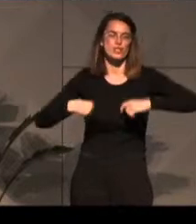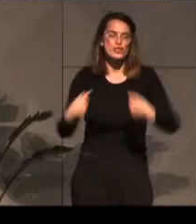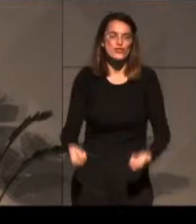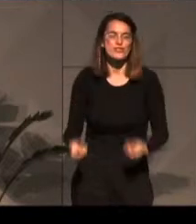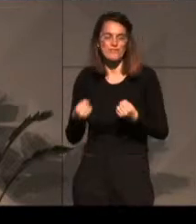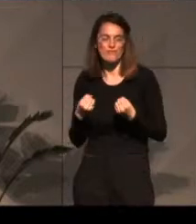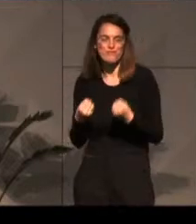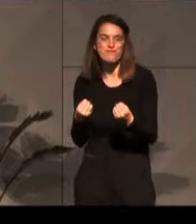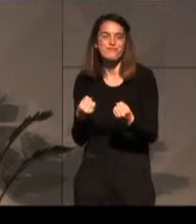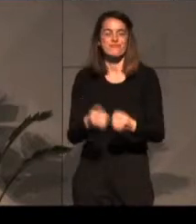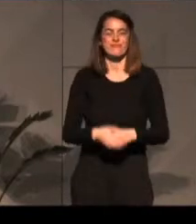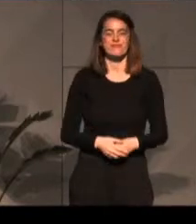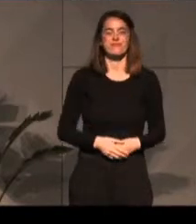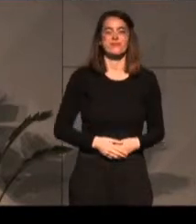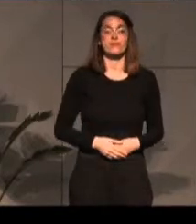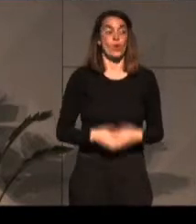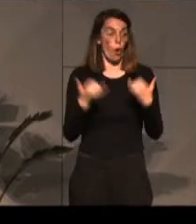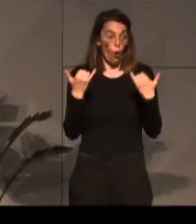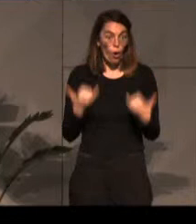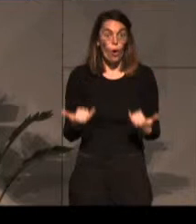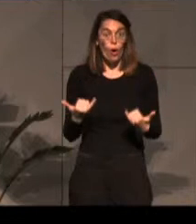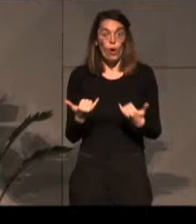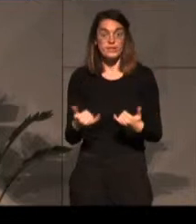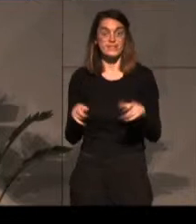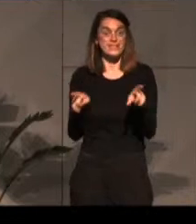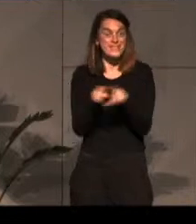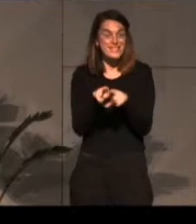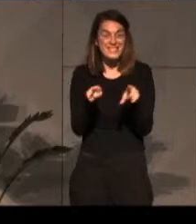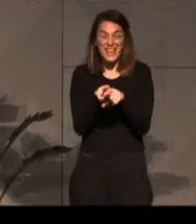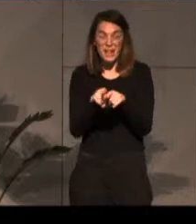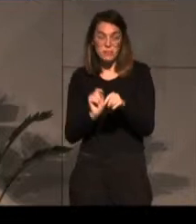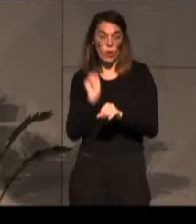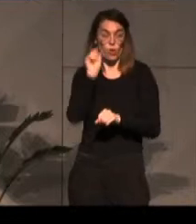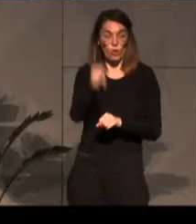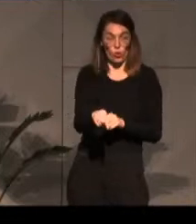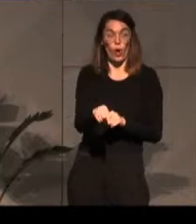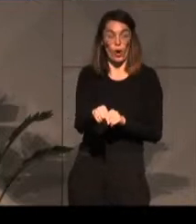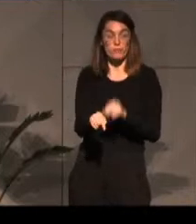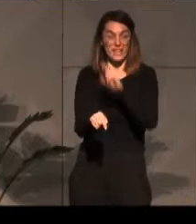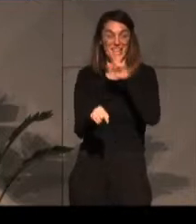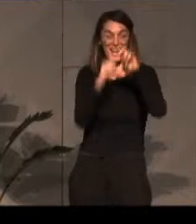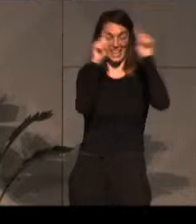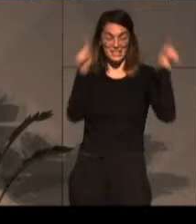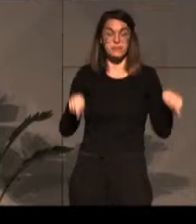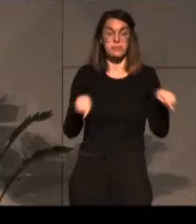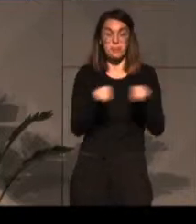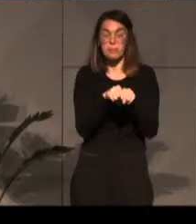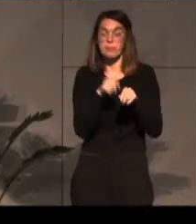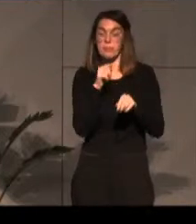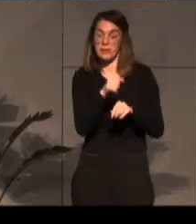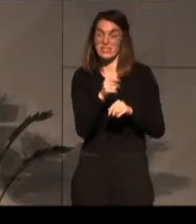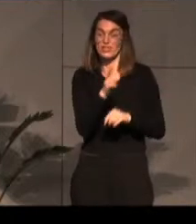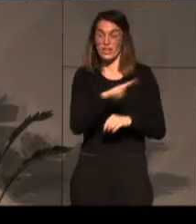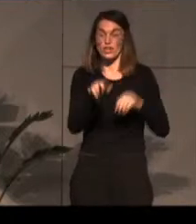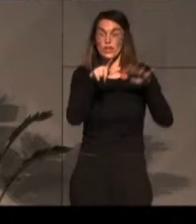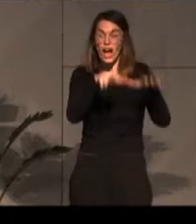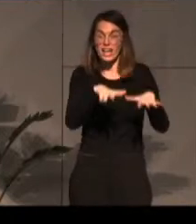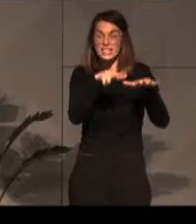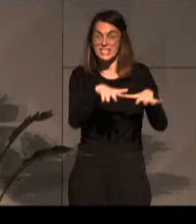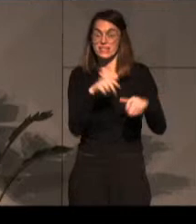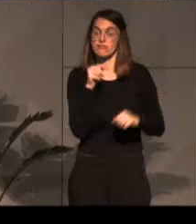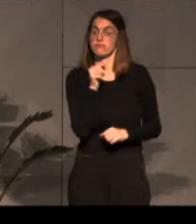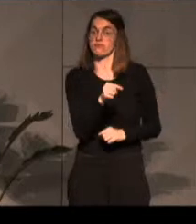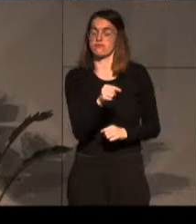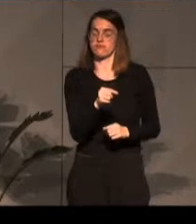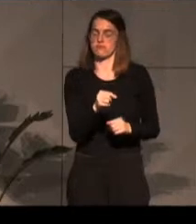to travel along the fjord. When I go here today, then on the right-hand side is a picture from 2018, from the same time of the year.